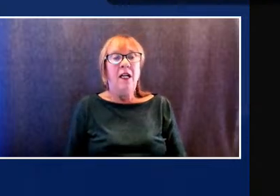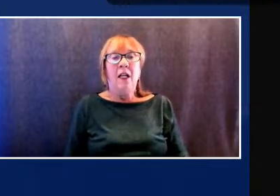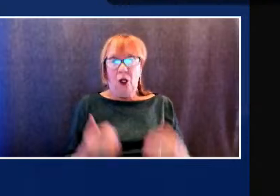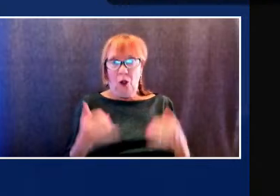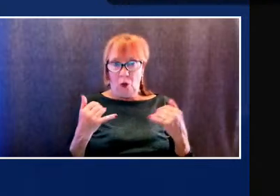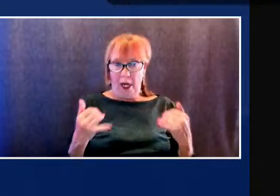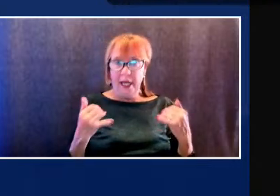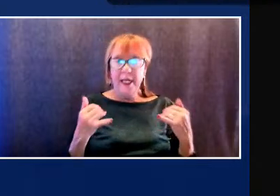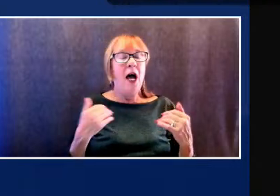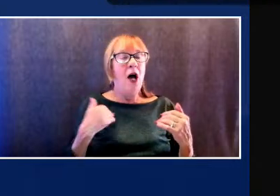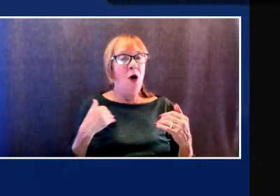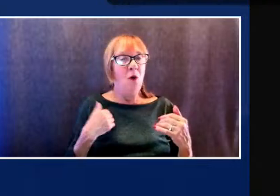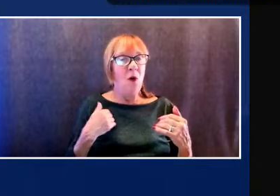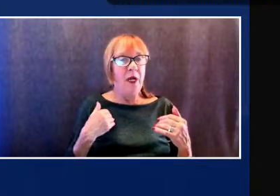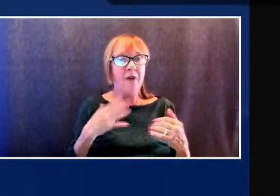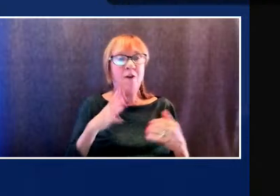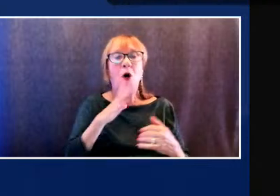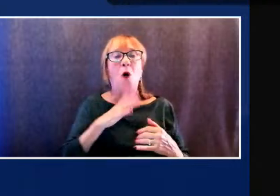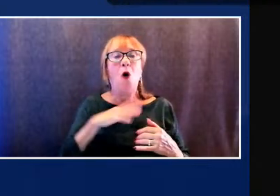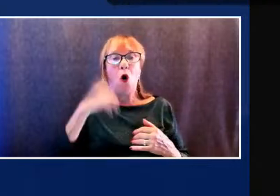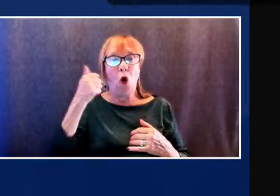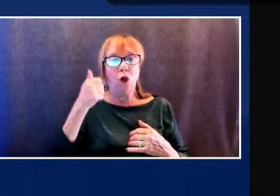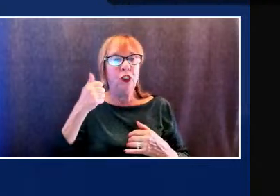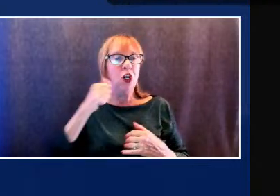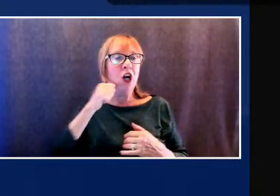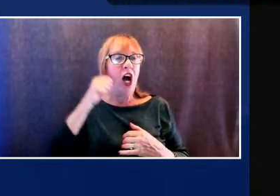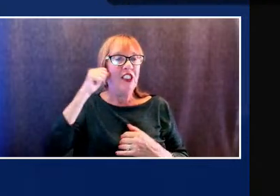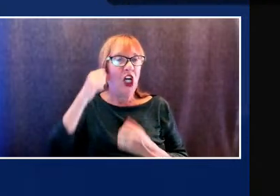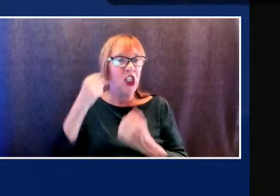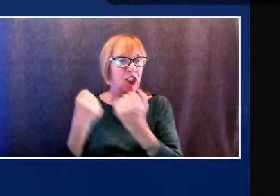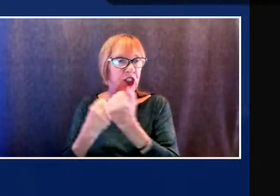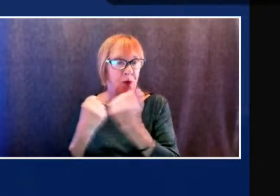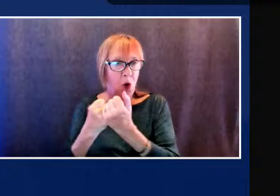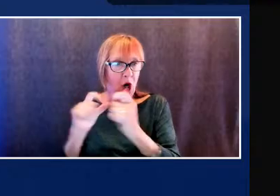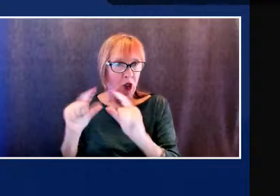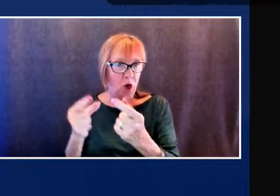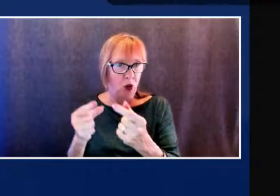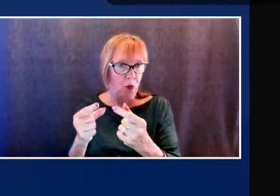now we do have an older adult support group going on for the folks that